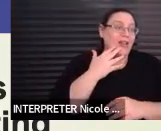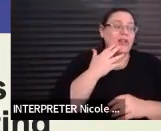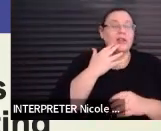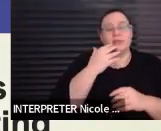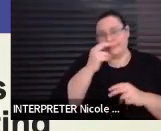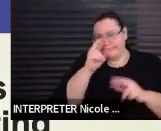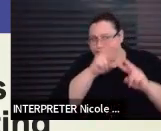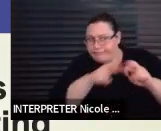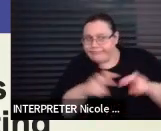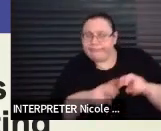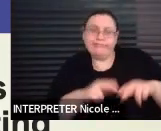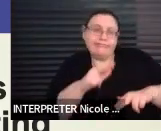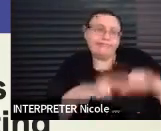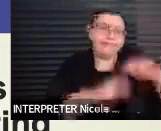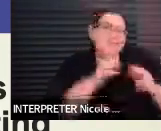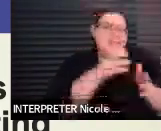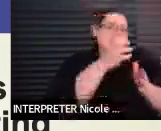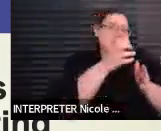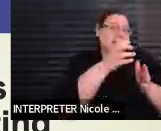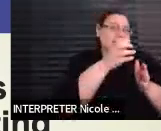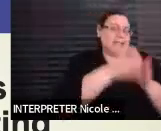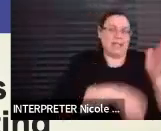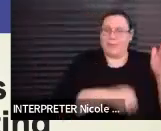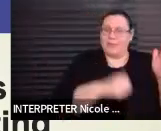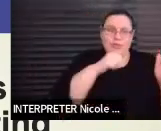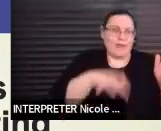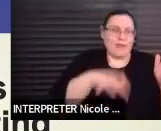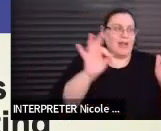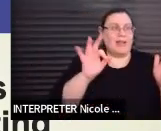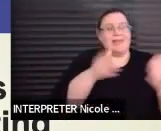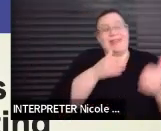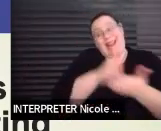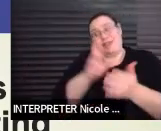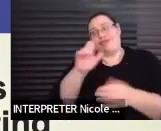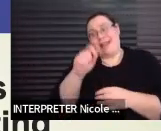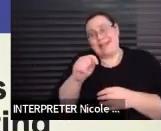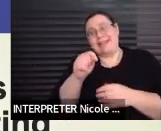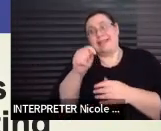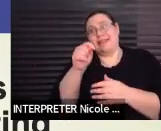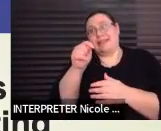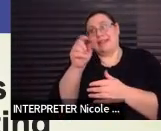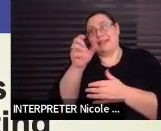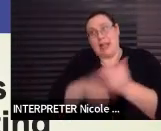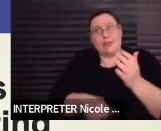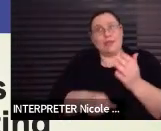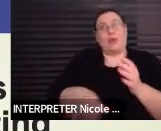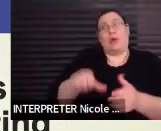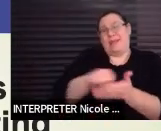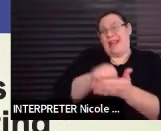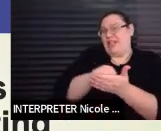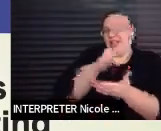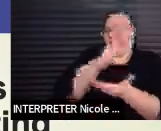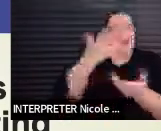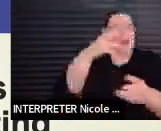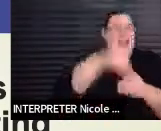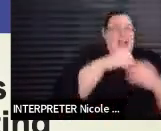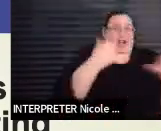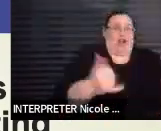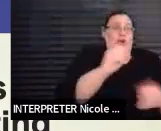chapters that are not found, the anti-racist chapters or the anti-racist pages that are not found in the current OER textbooks, and